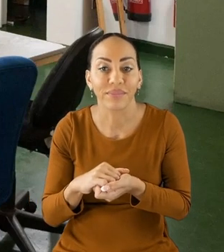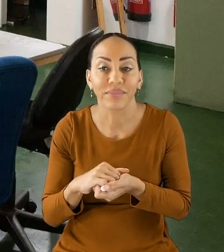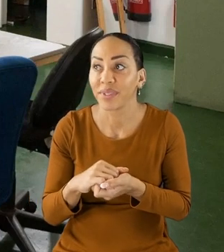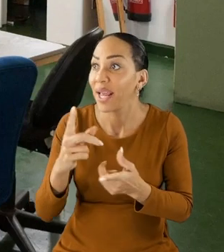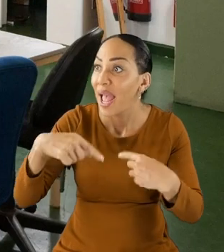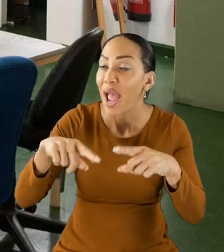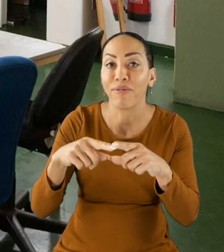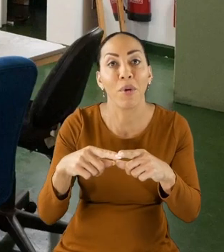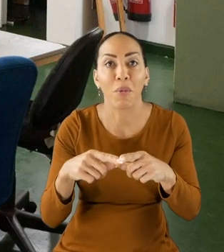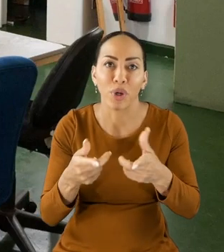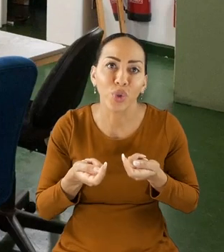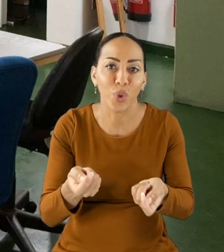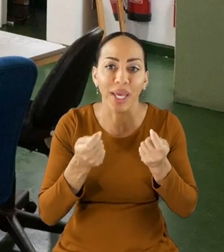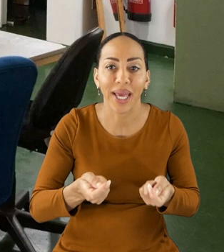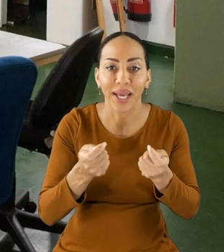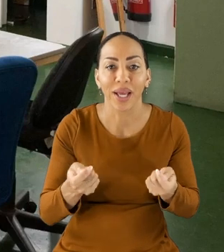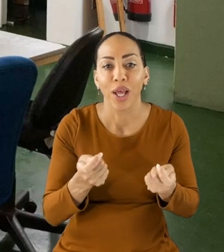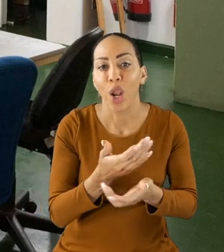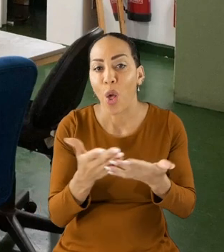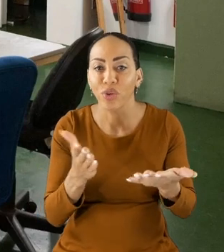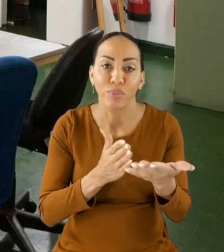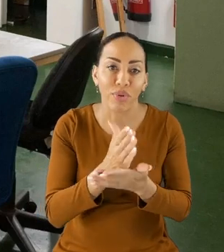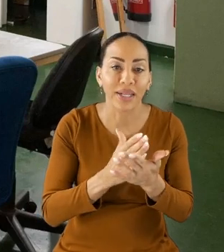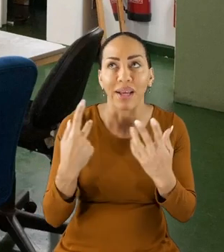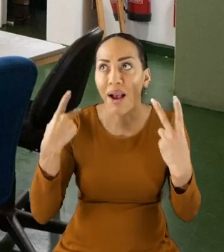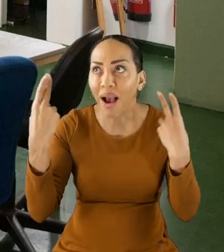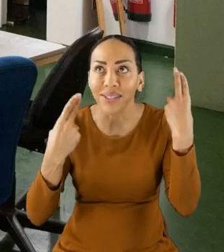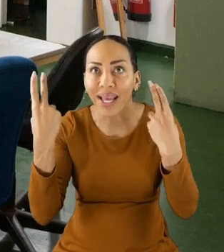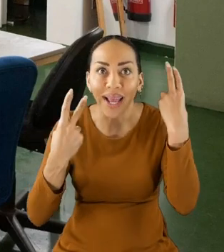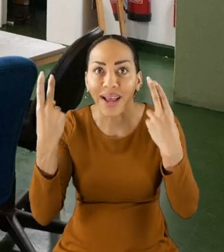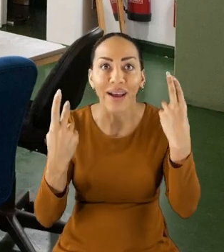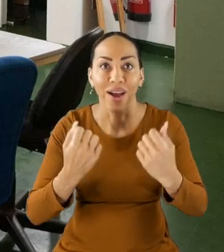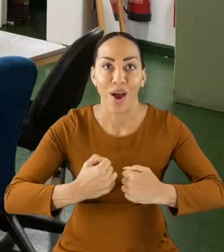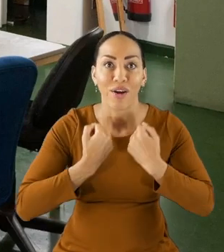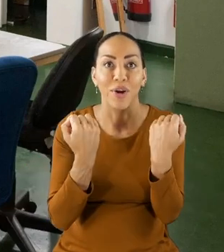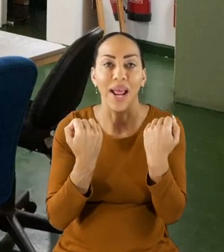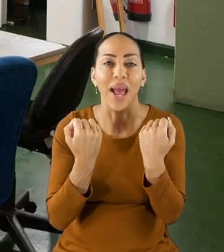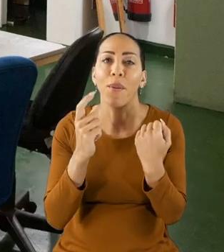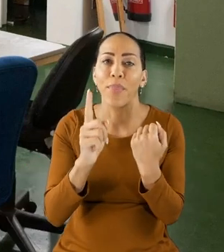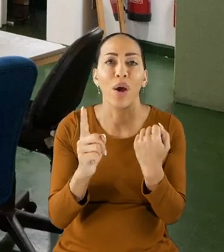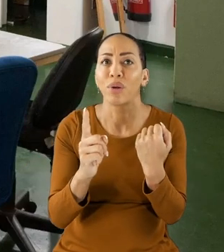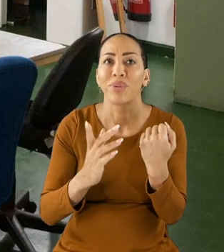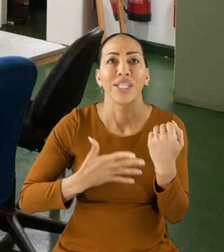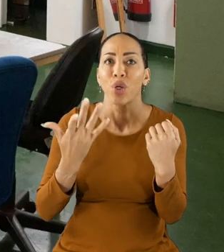resorting to baking sourdough bread and cutting our own hair, we were desperately trying to zoom our way out of isolation.